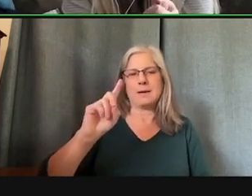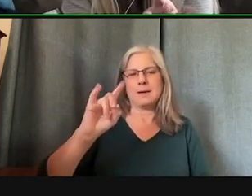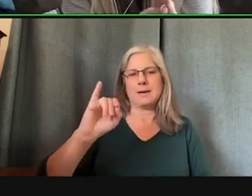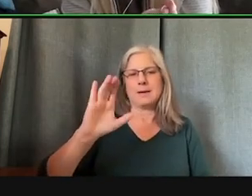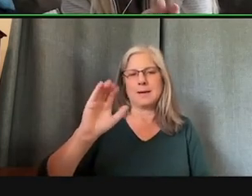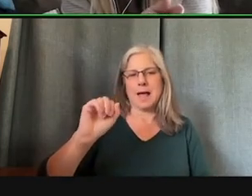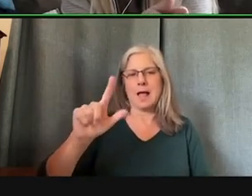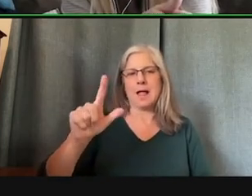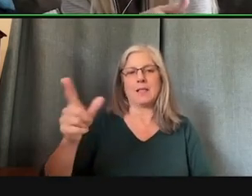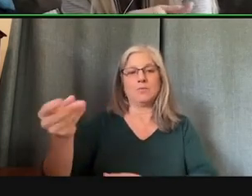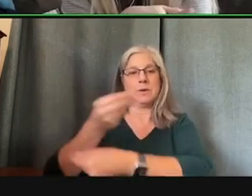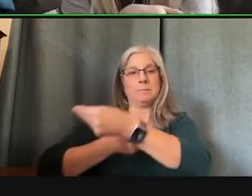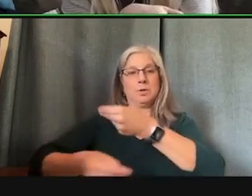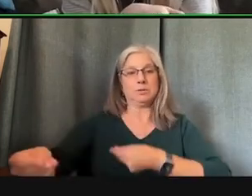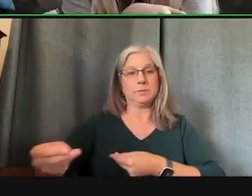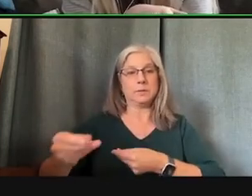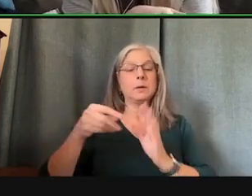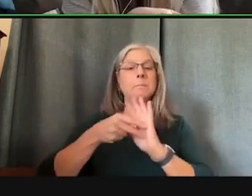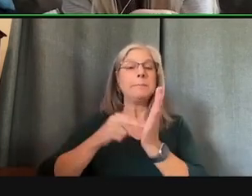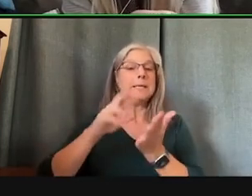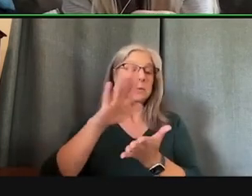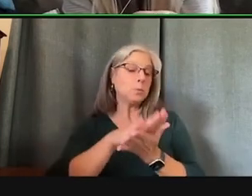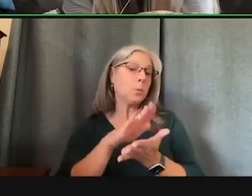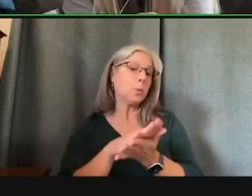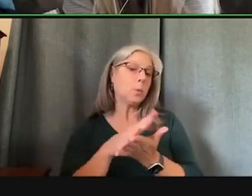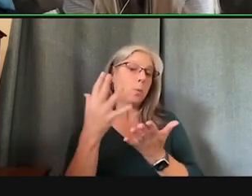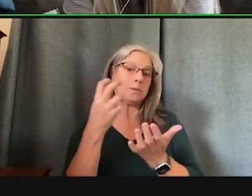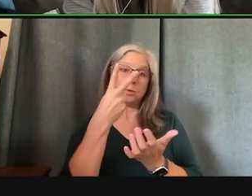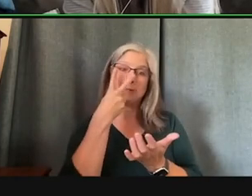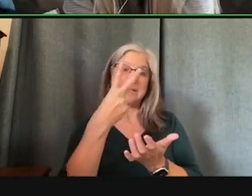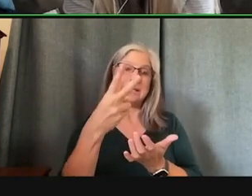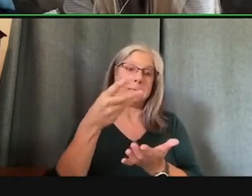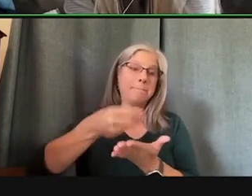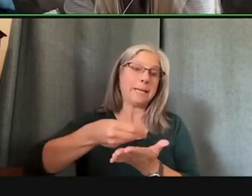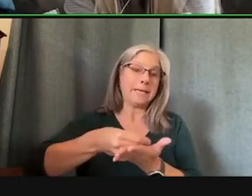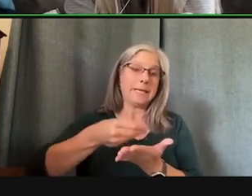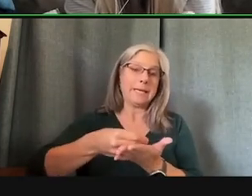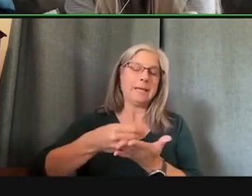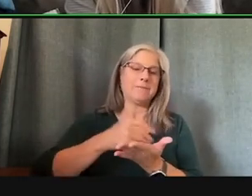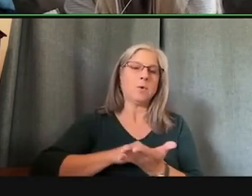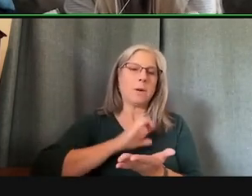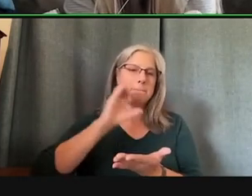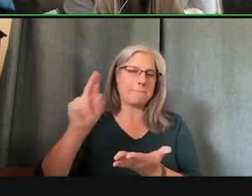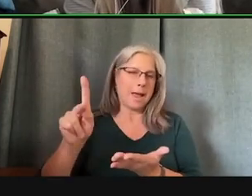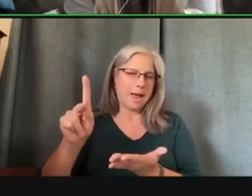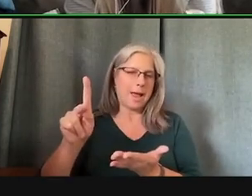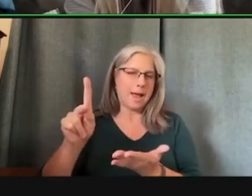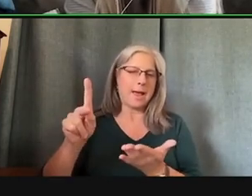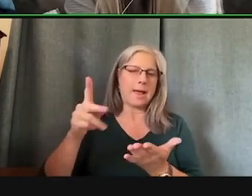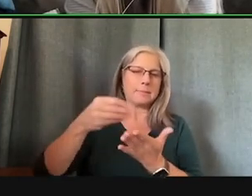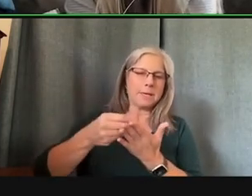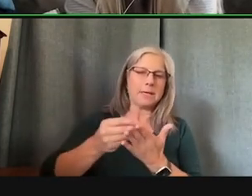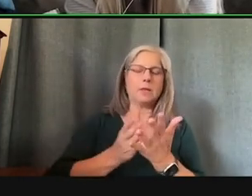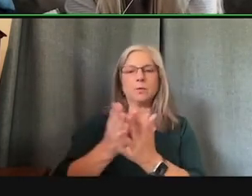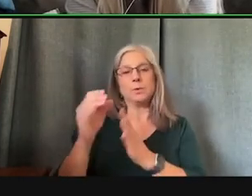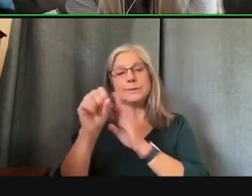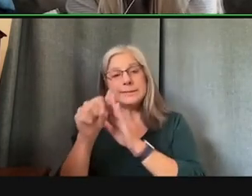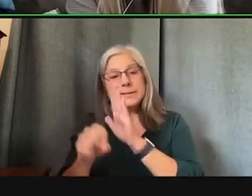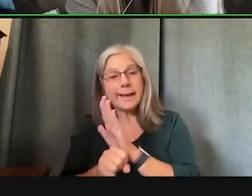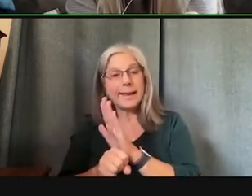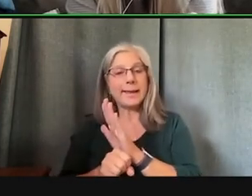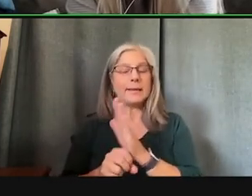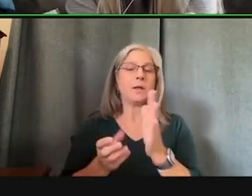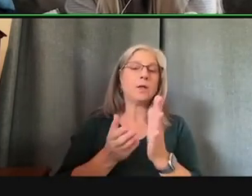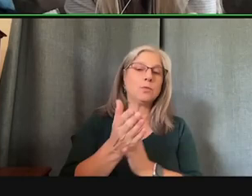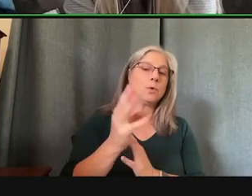That means the school wants to seek reimbursement for related services through the state, through Medi-Cal.